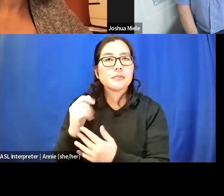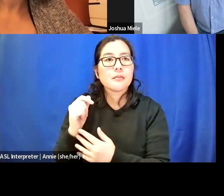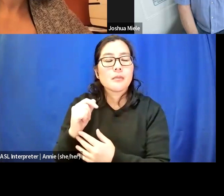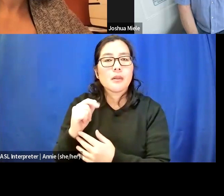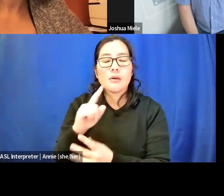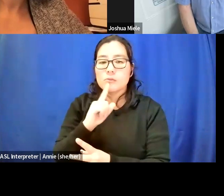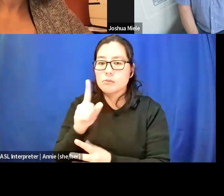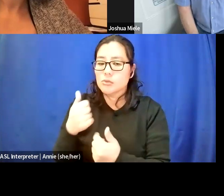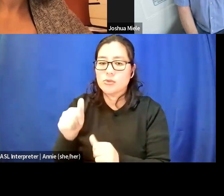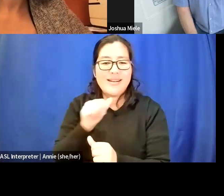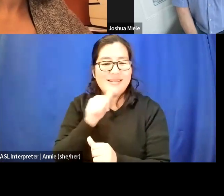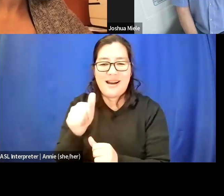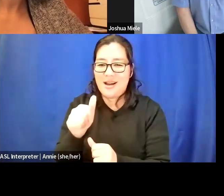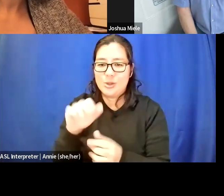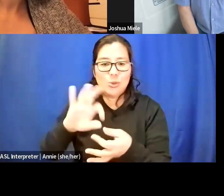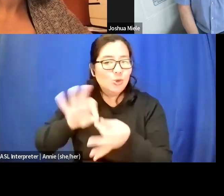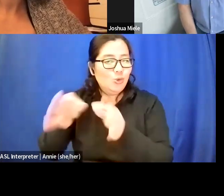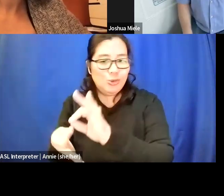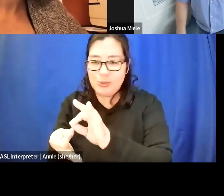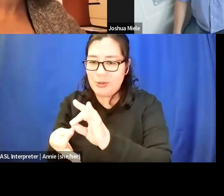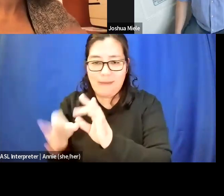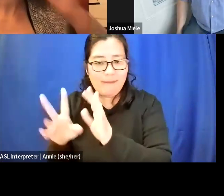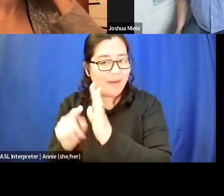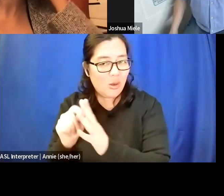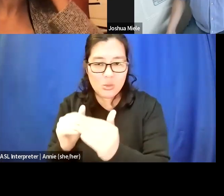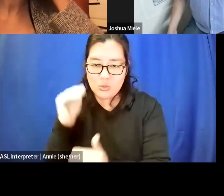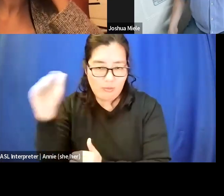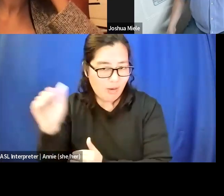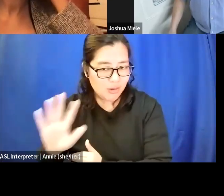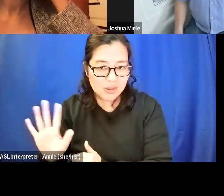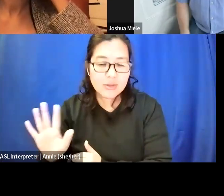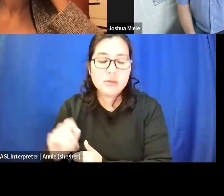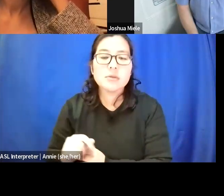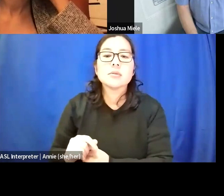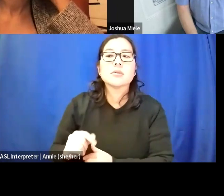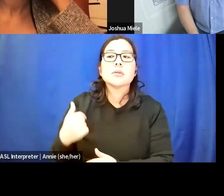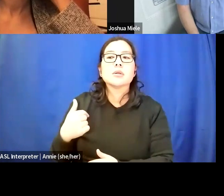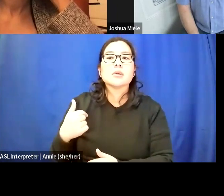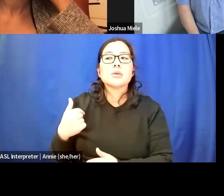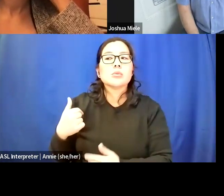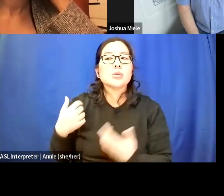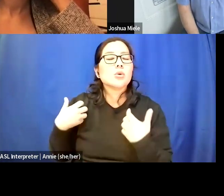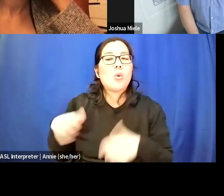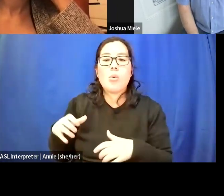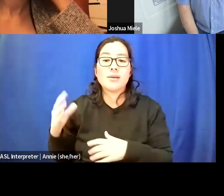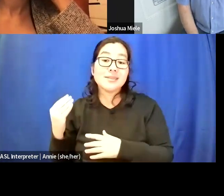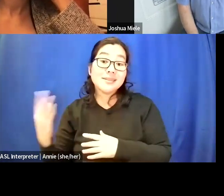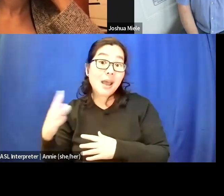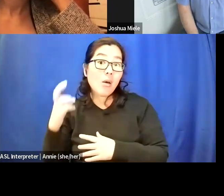really try not to interpret, because we don't want to tell the blind